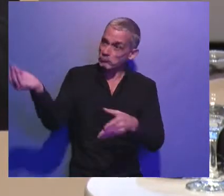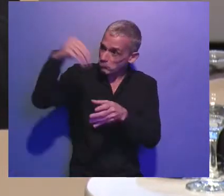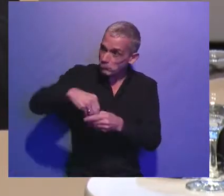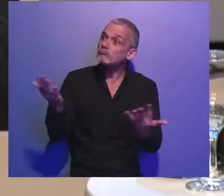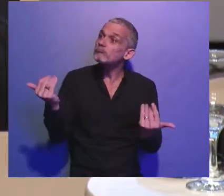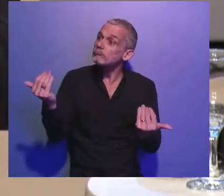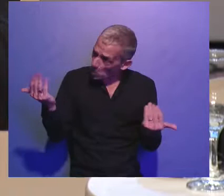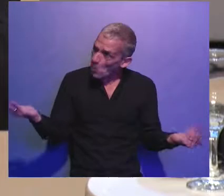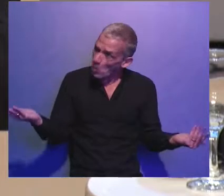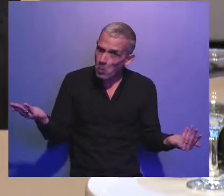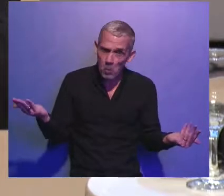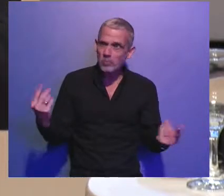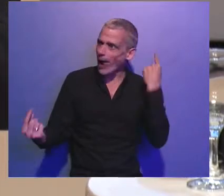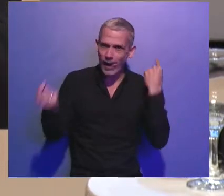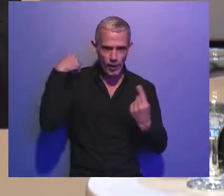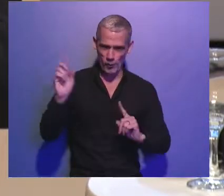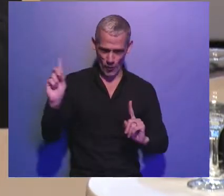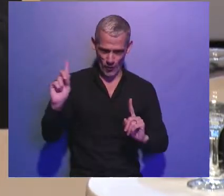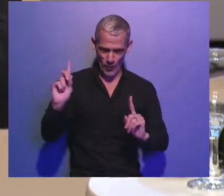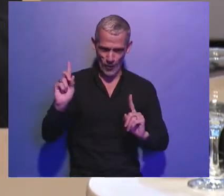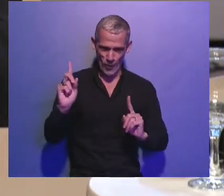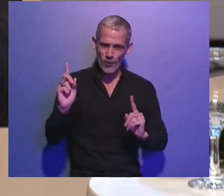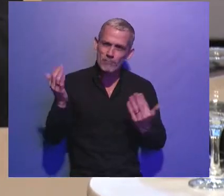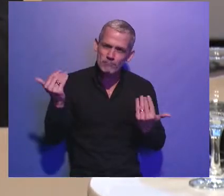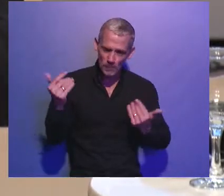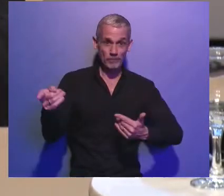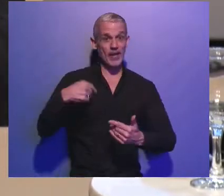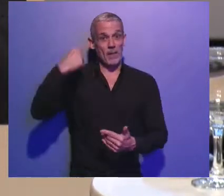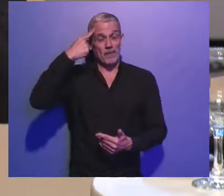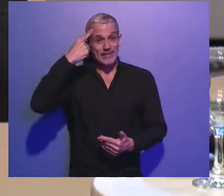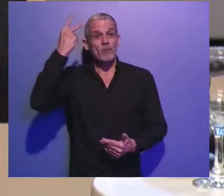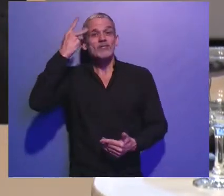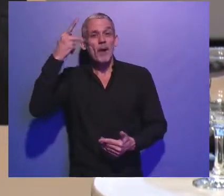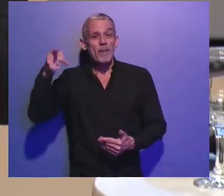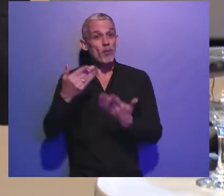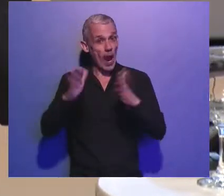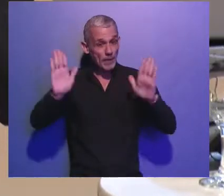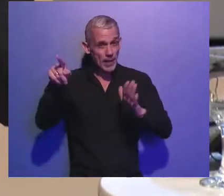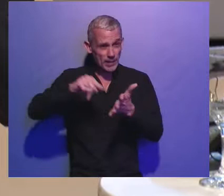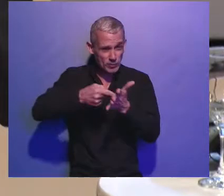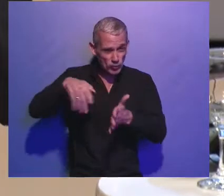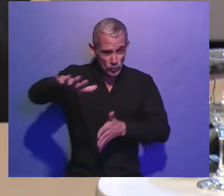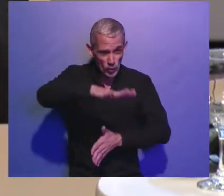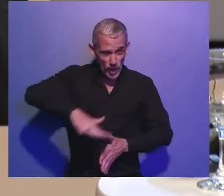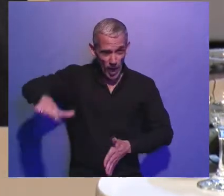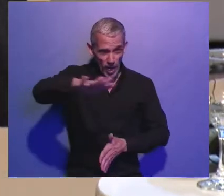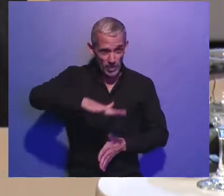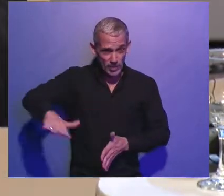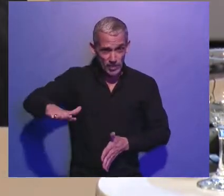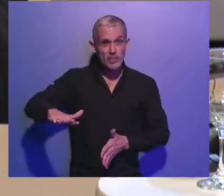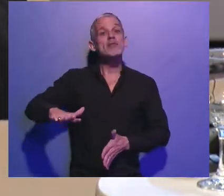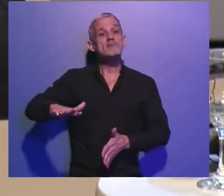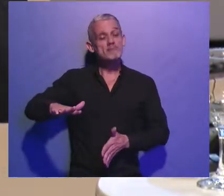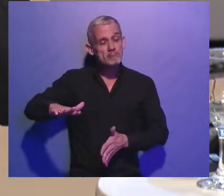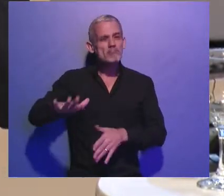Therefore, we believe São Paulo Aberta, Open São Paulo, is a true exercise on democracy